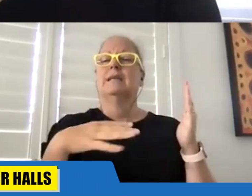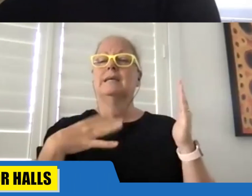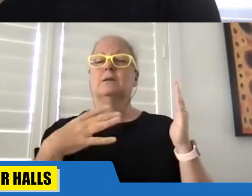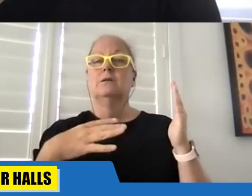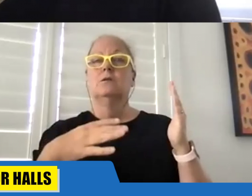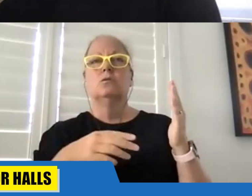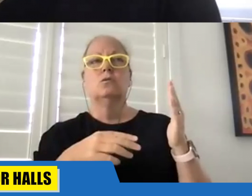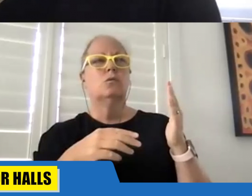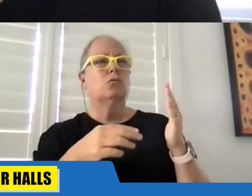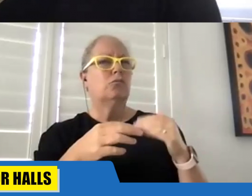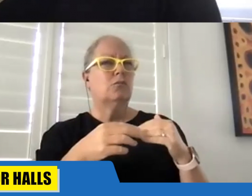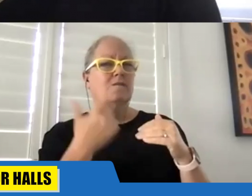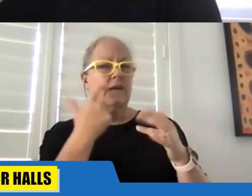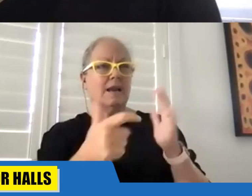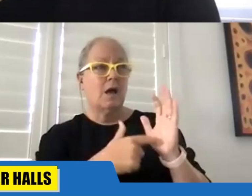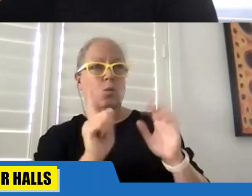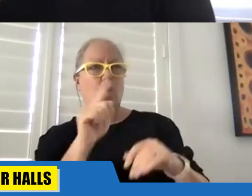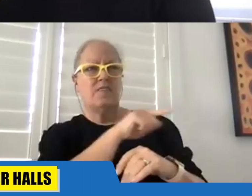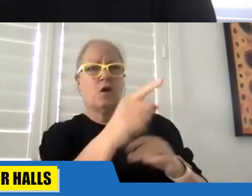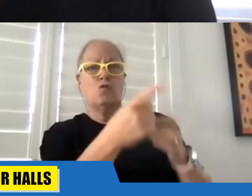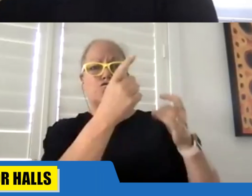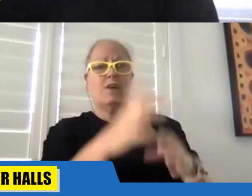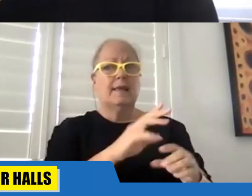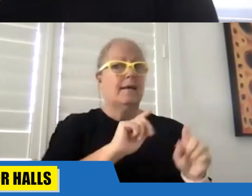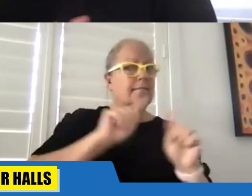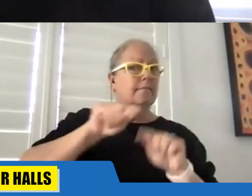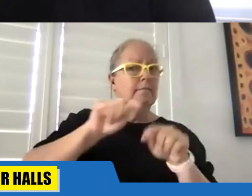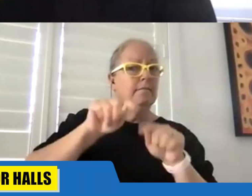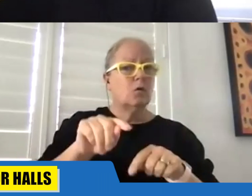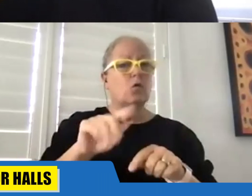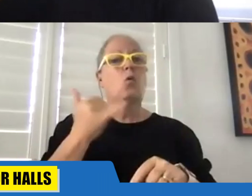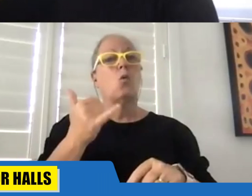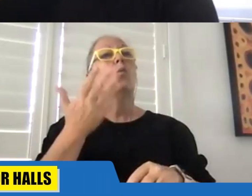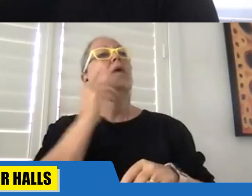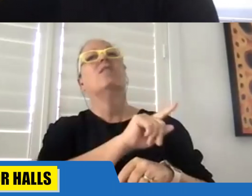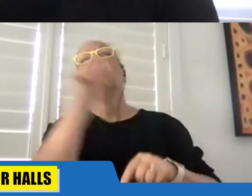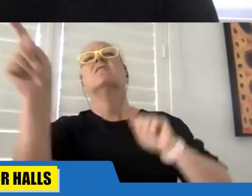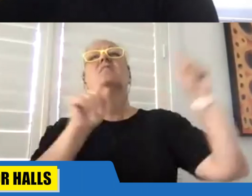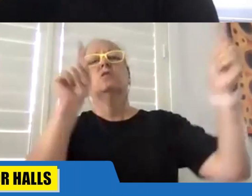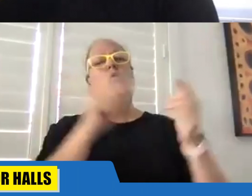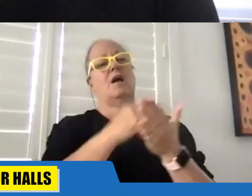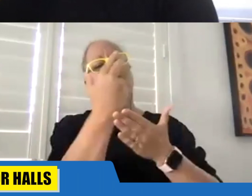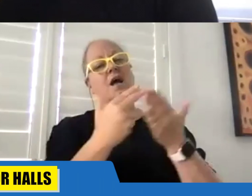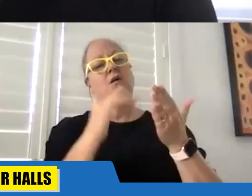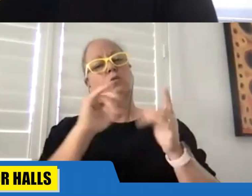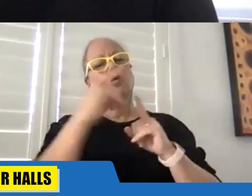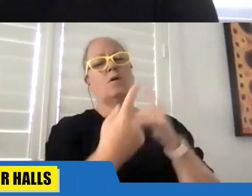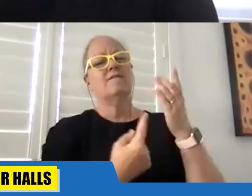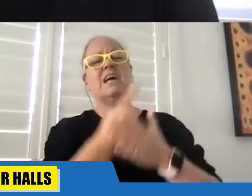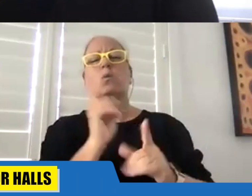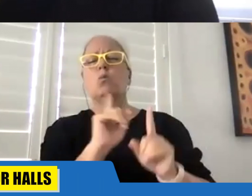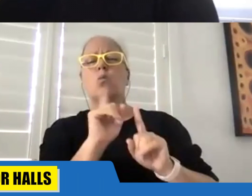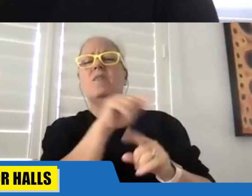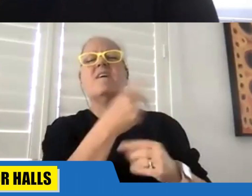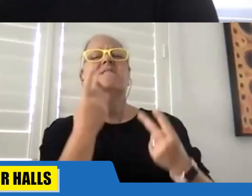do attend already, what they go to elsewhere, when they go out to an arts or cultural event, maybe,